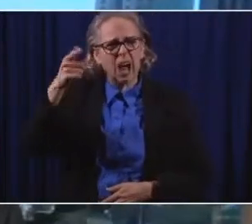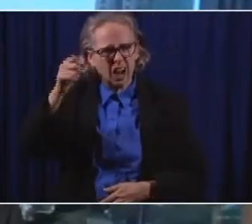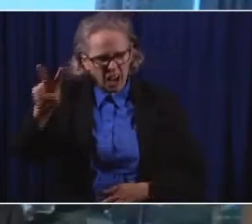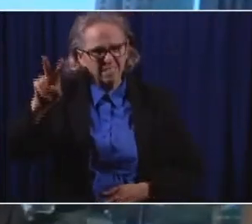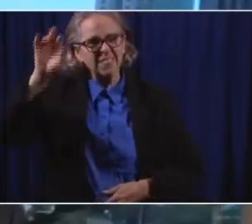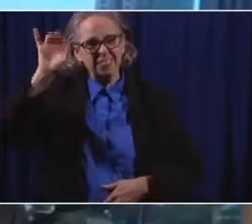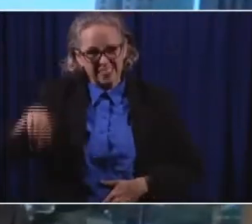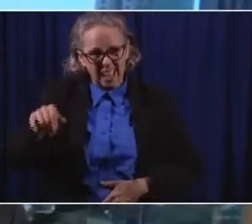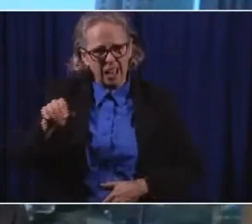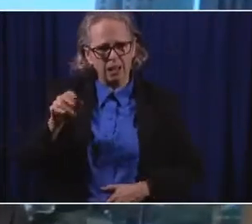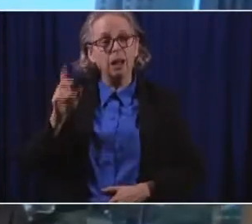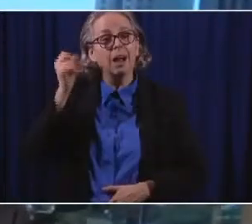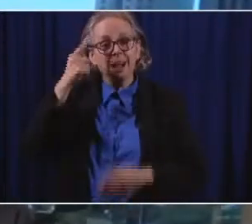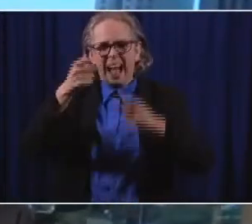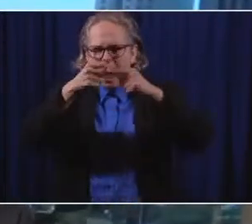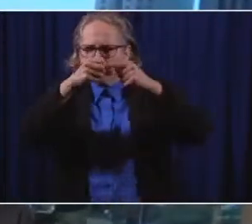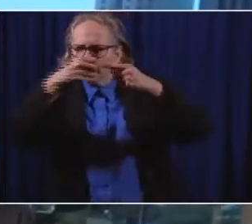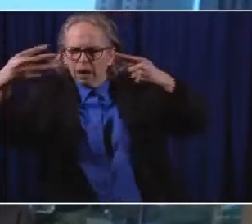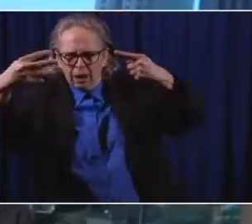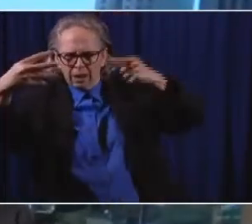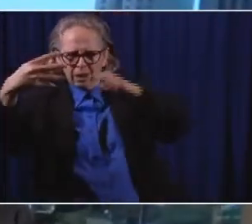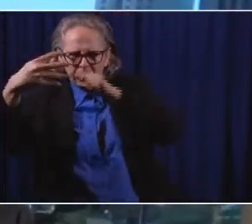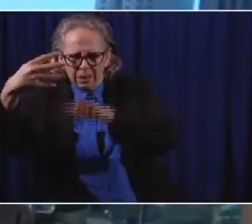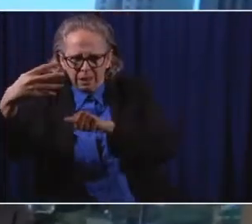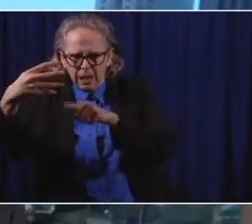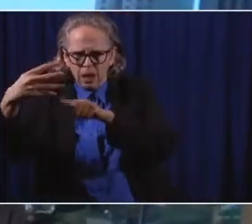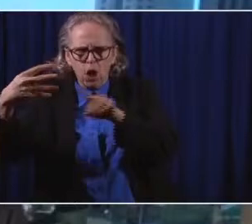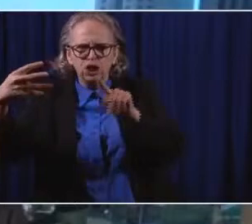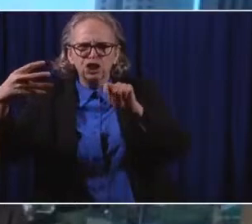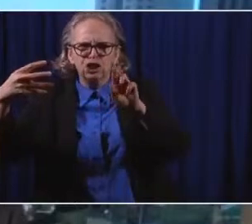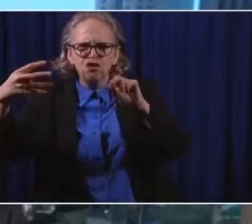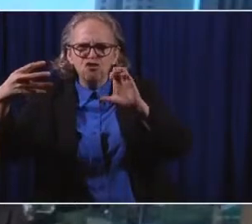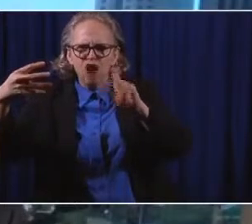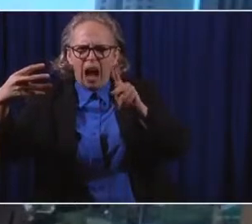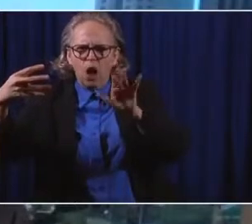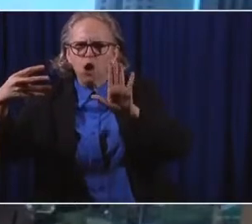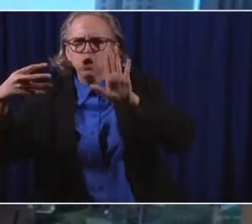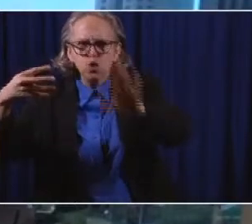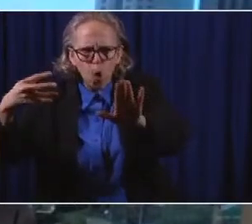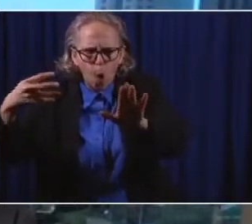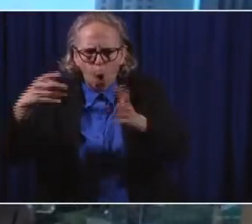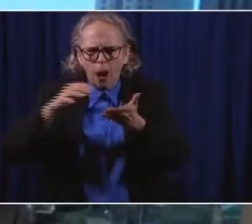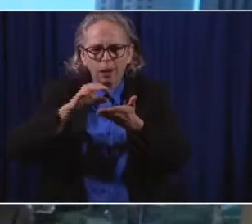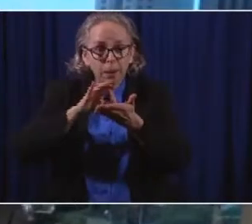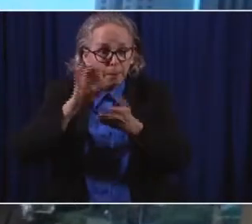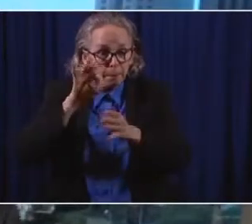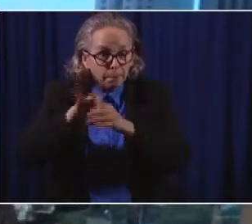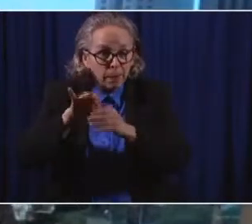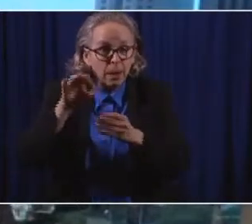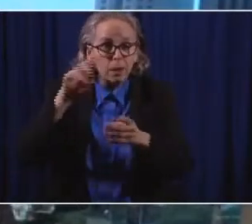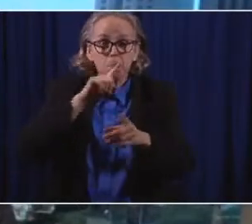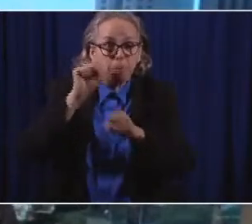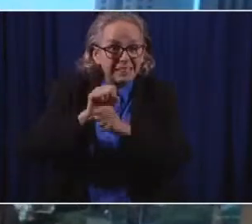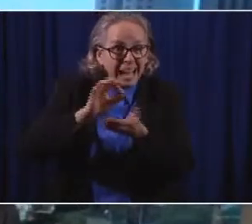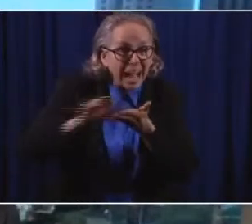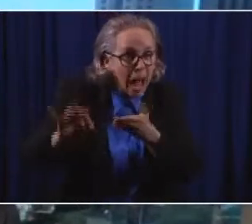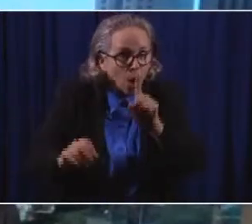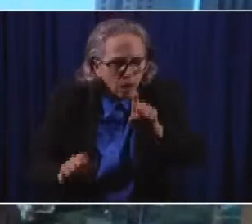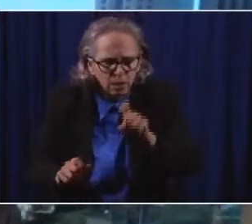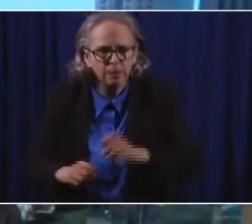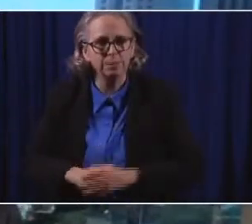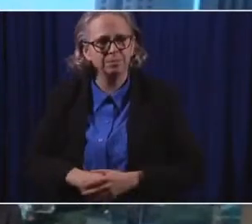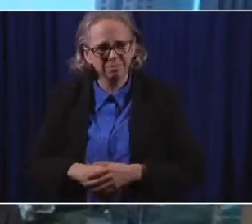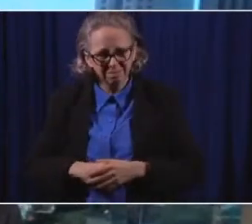over 750,000 Ohioans that have taken advantage of early voting. That's 2.5 times the number that we saw in